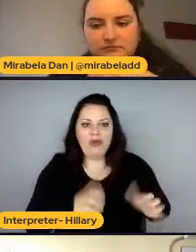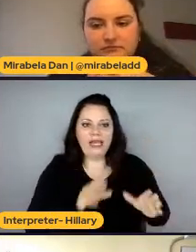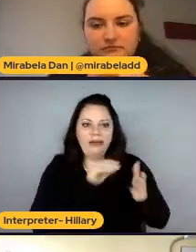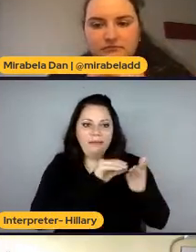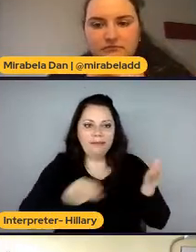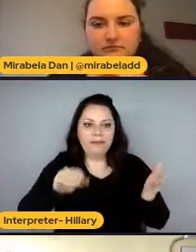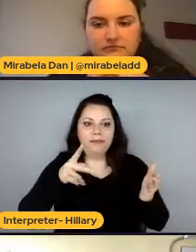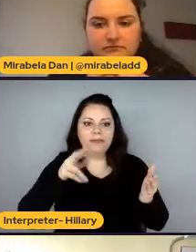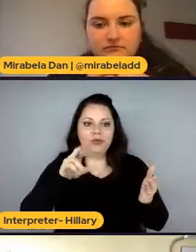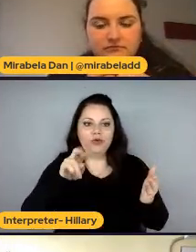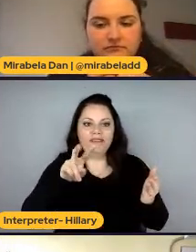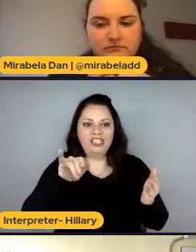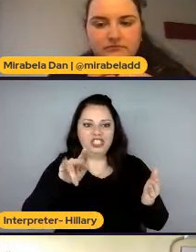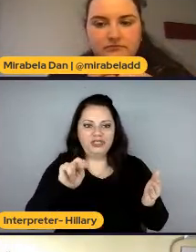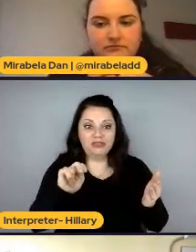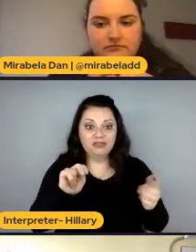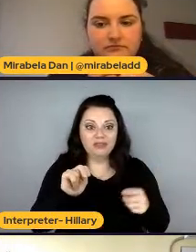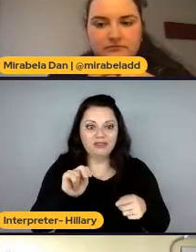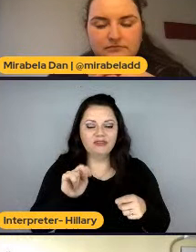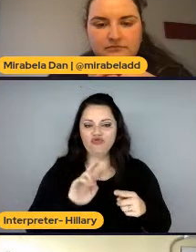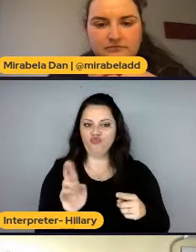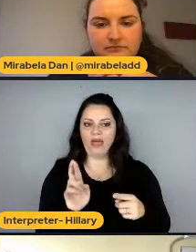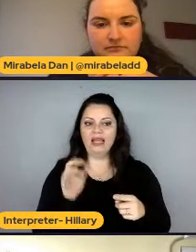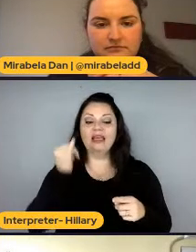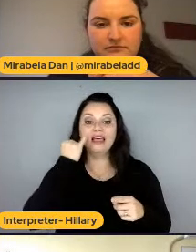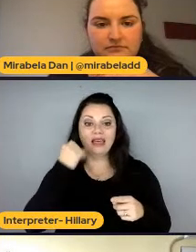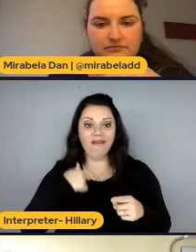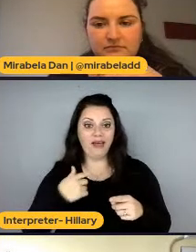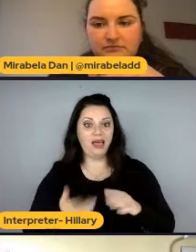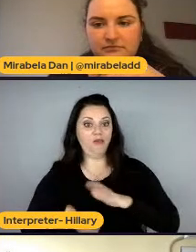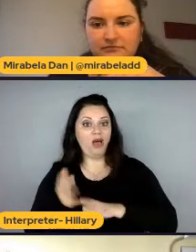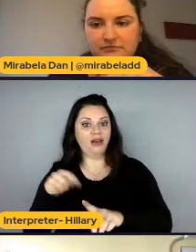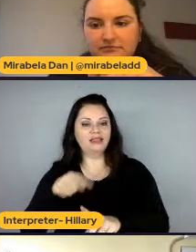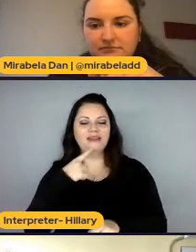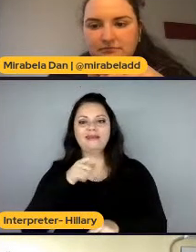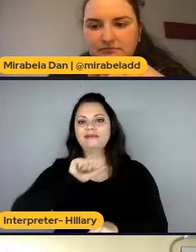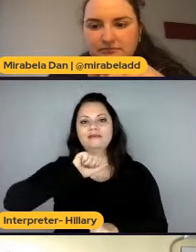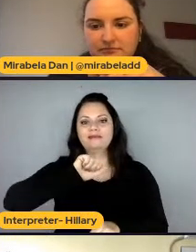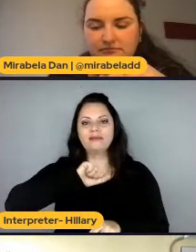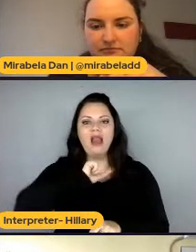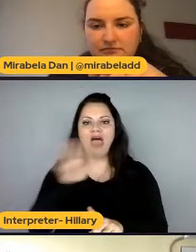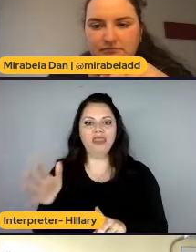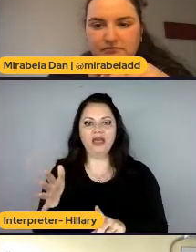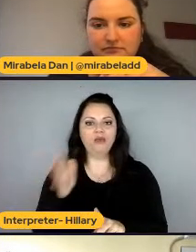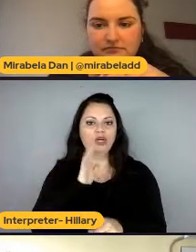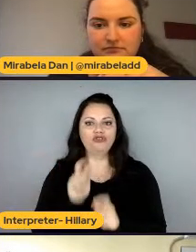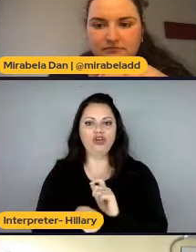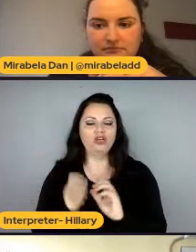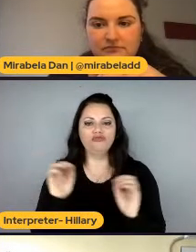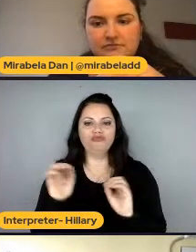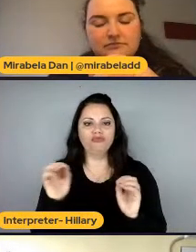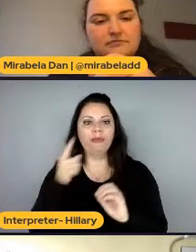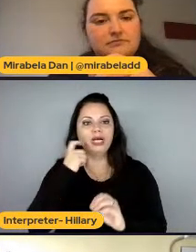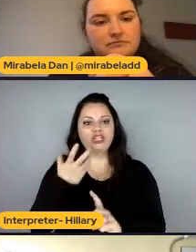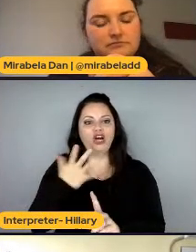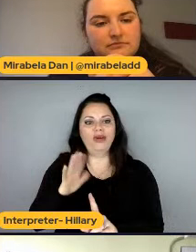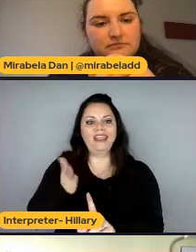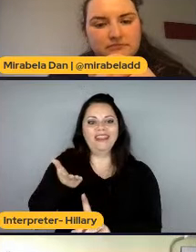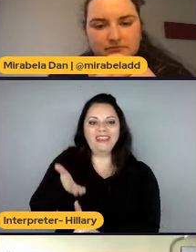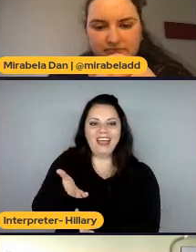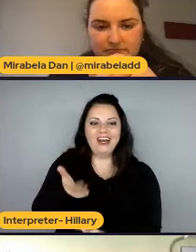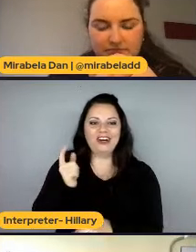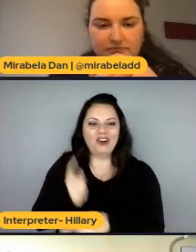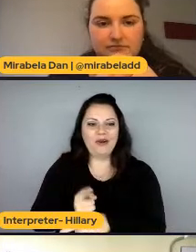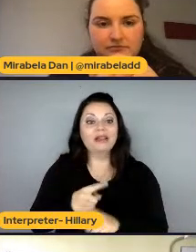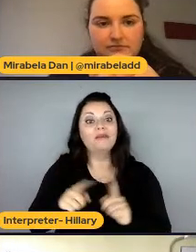And yeah, if I now do a plan, it just tells me nothing is going to be changed because it's already there correctly. But